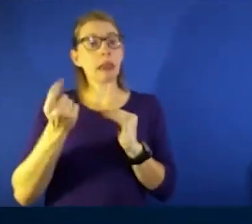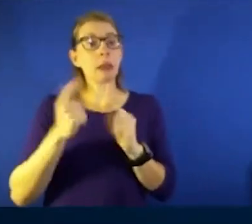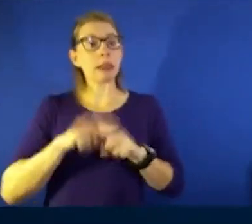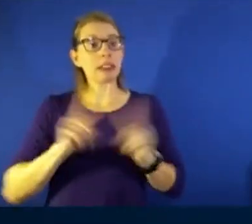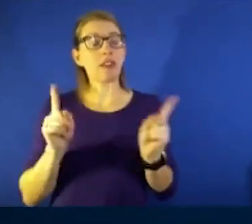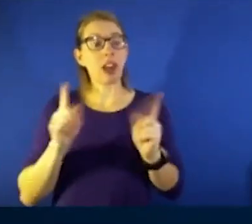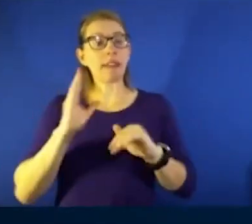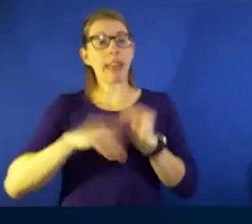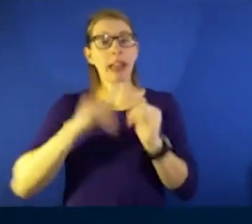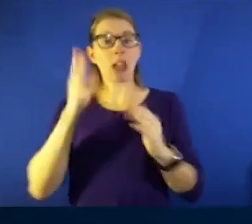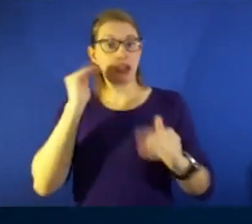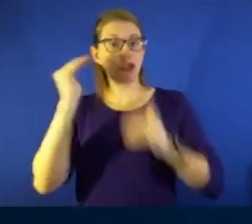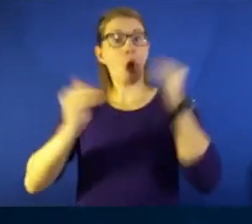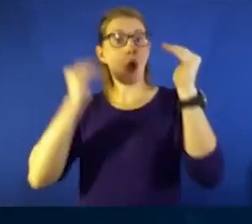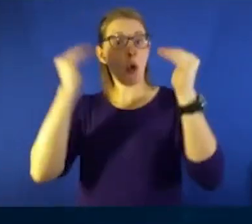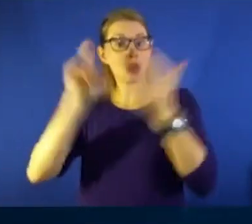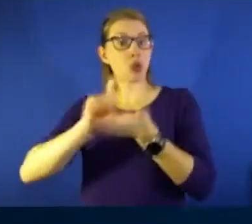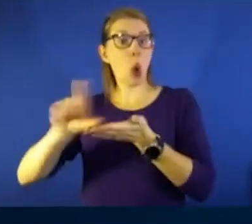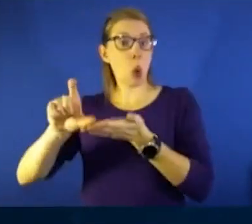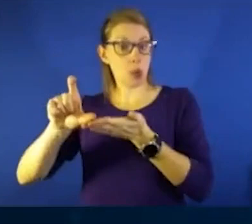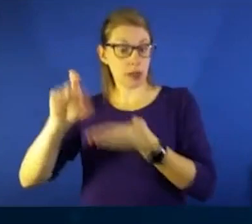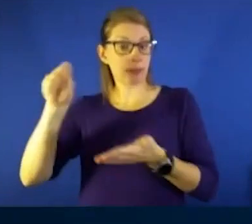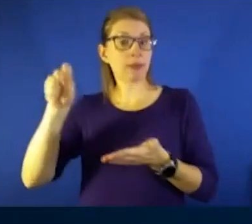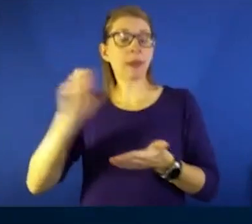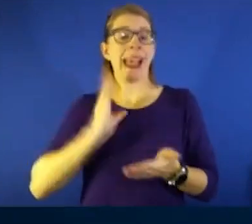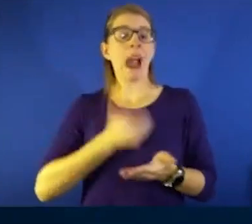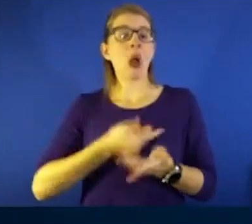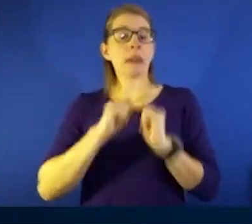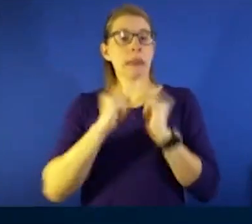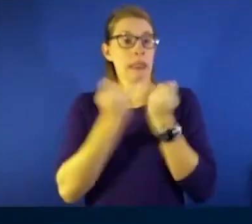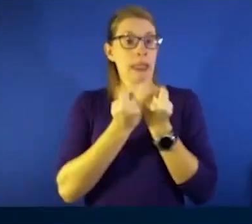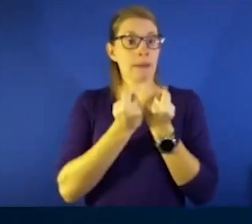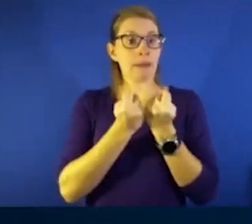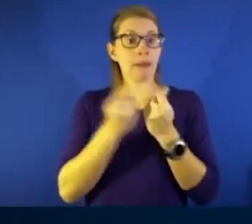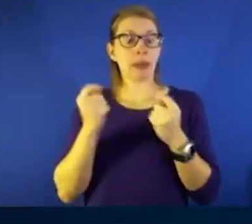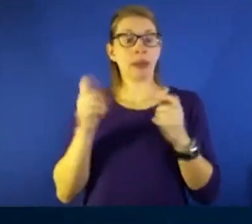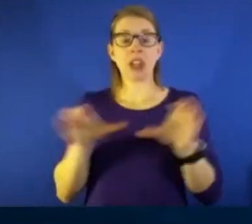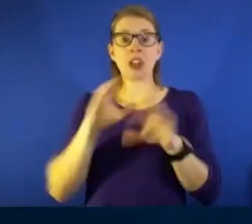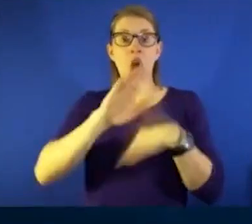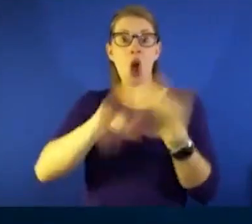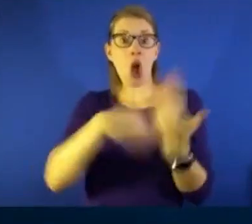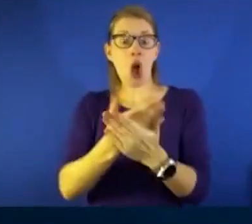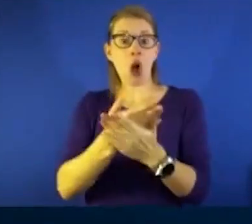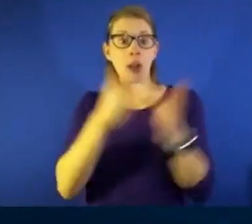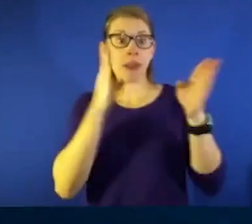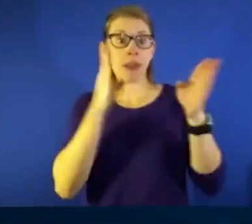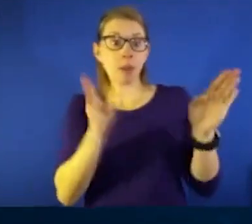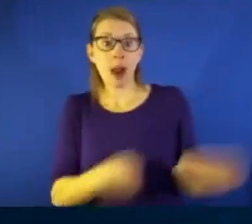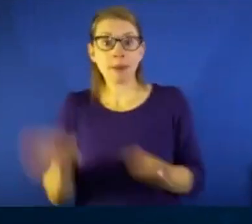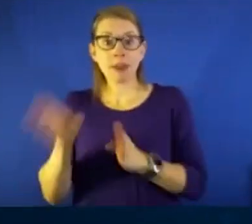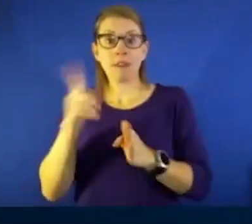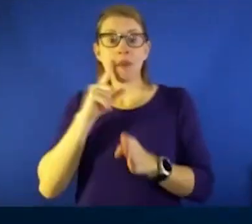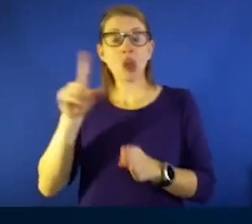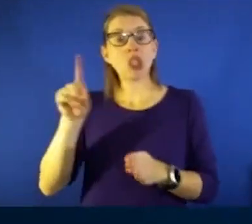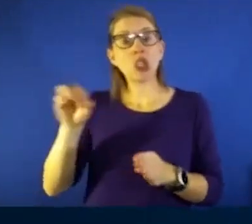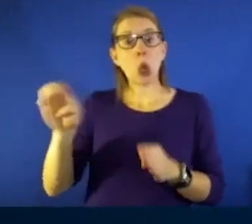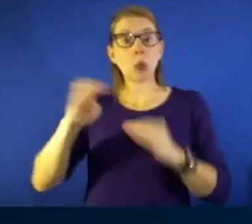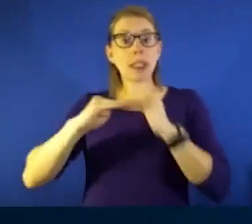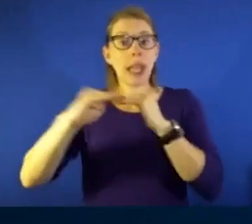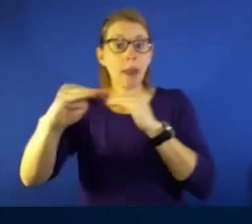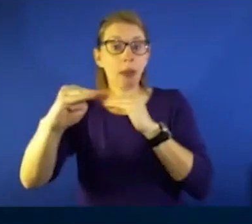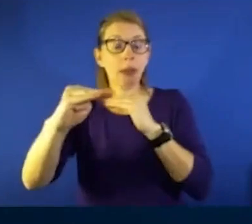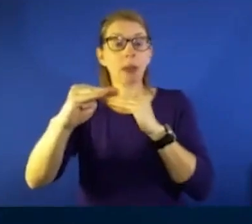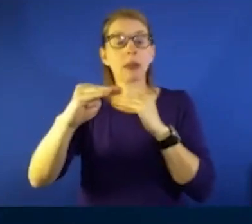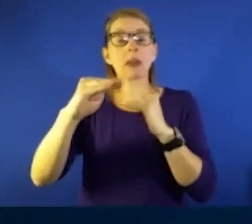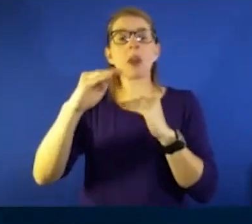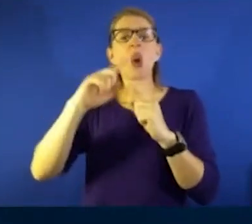adult doses, and our team has done all the preparation to keep the doses stable once the vial's been punctured. Cold, okay?